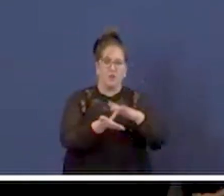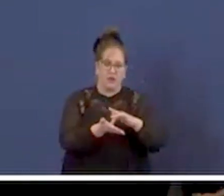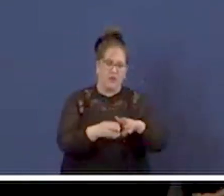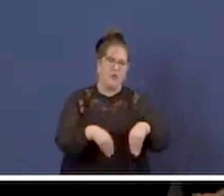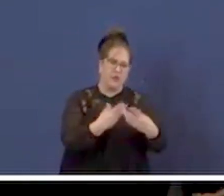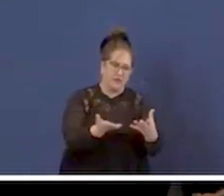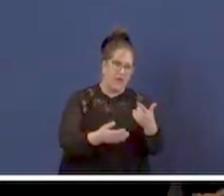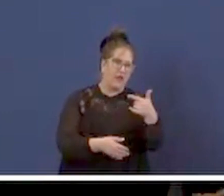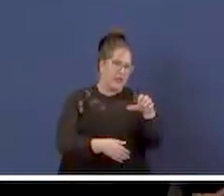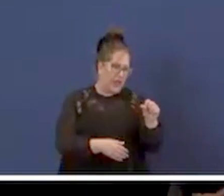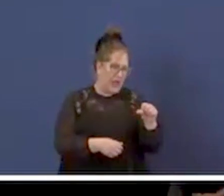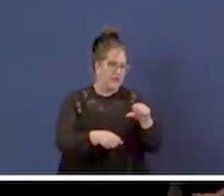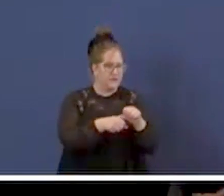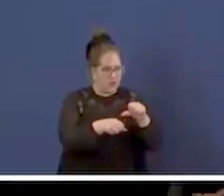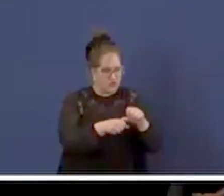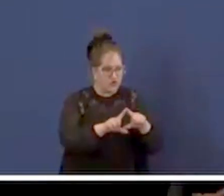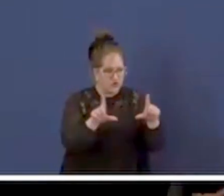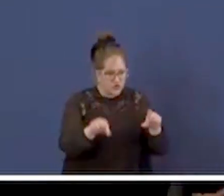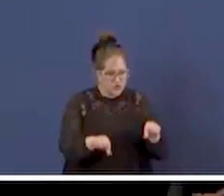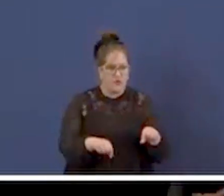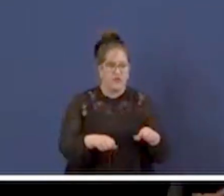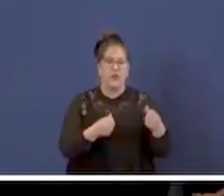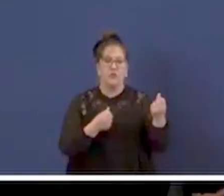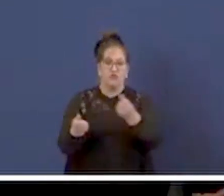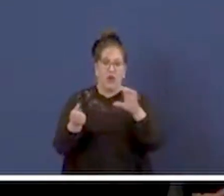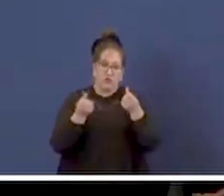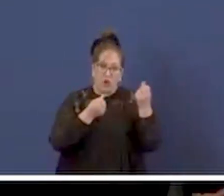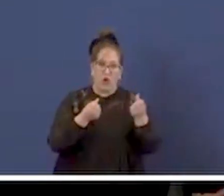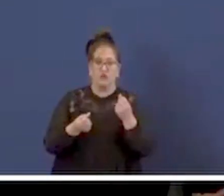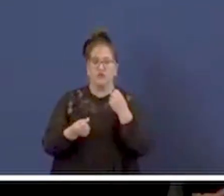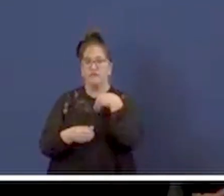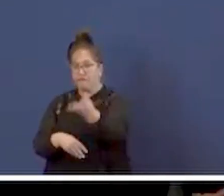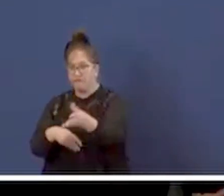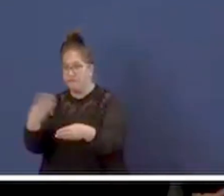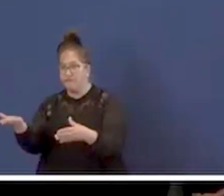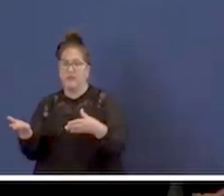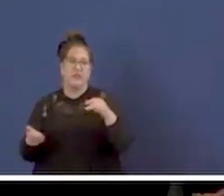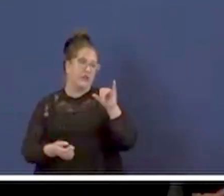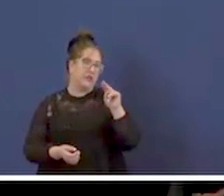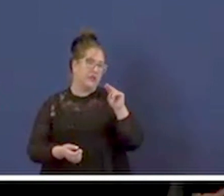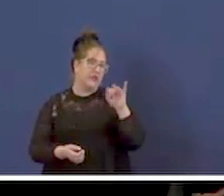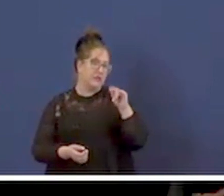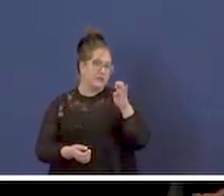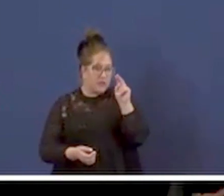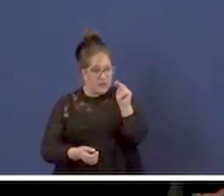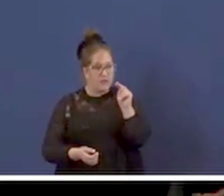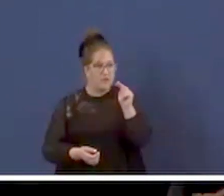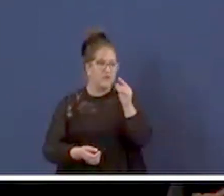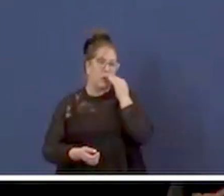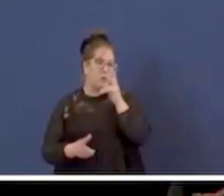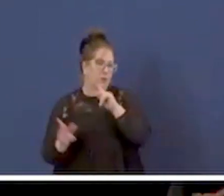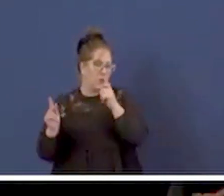for people. They would drive their own personal cars to deliver insulin to patients that they knew could not get it any other way. And